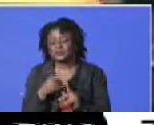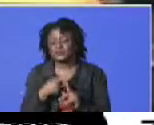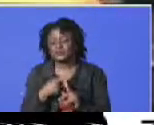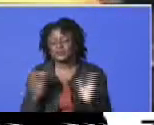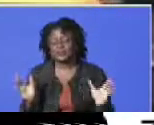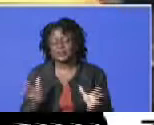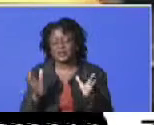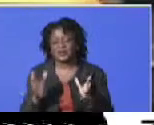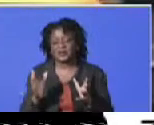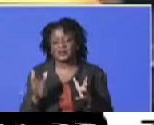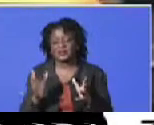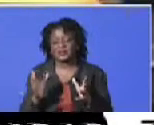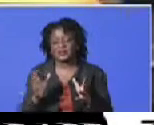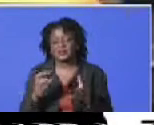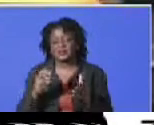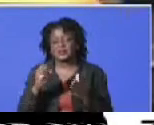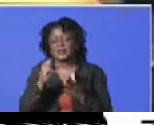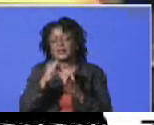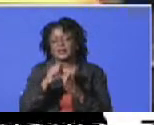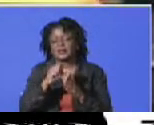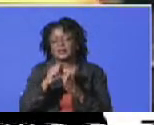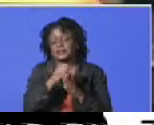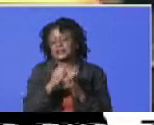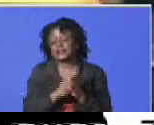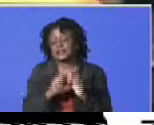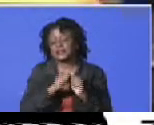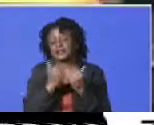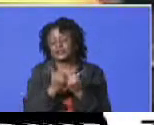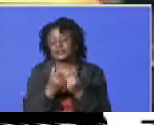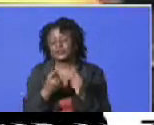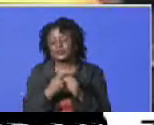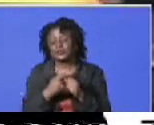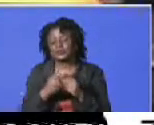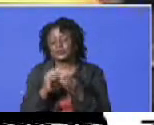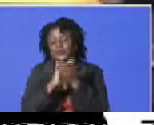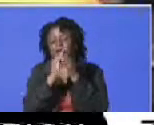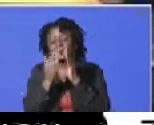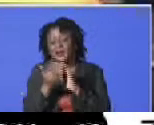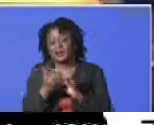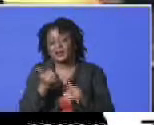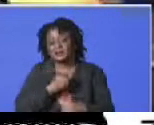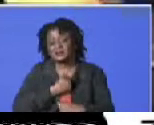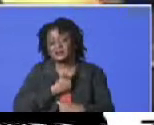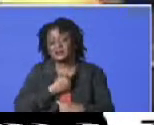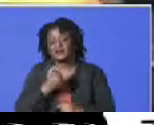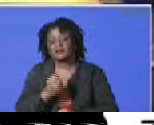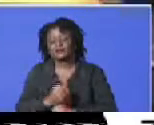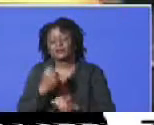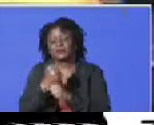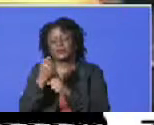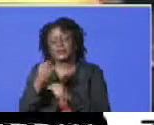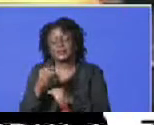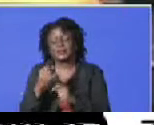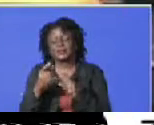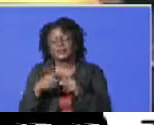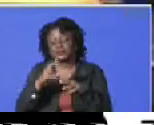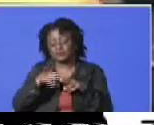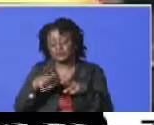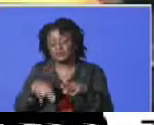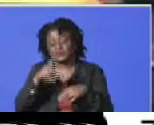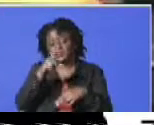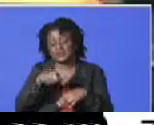thereby alleviating the need for the central government to subsidize their operations on an annual